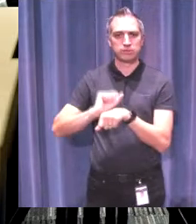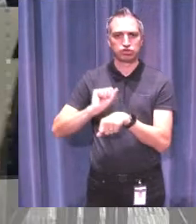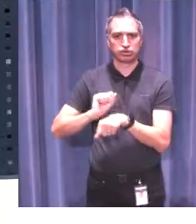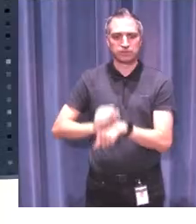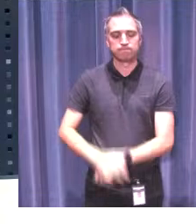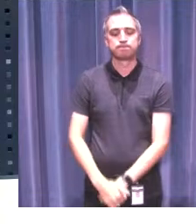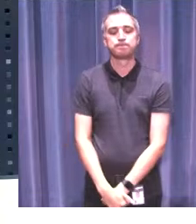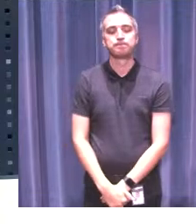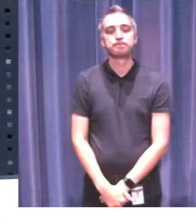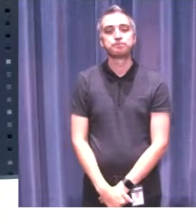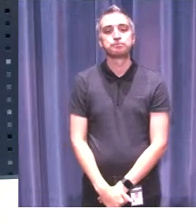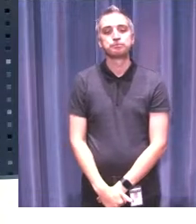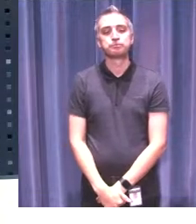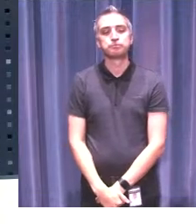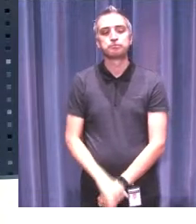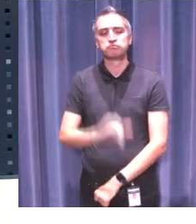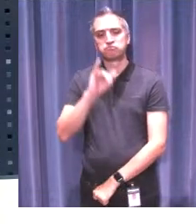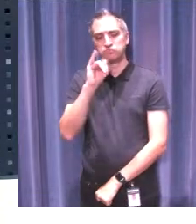Okay.